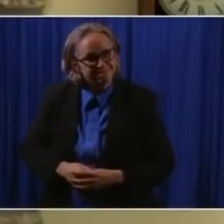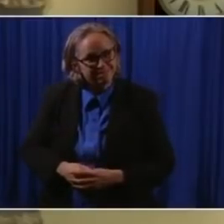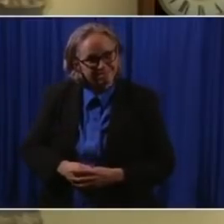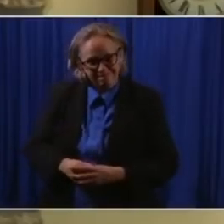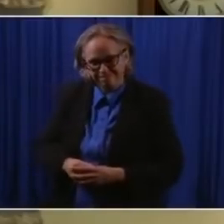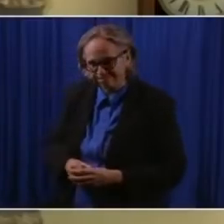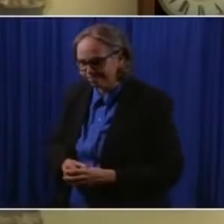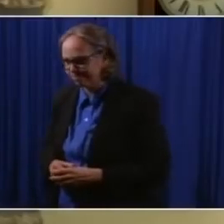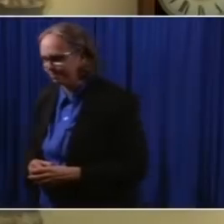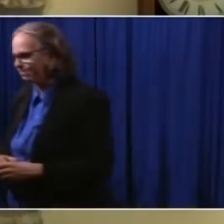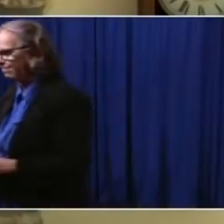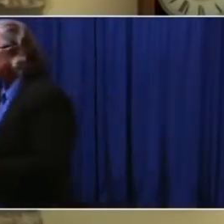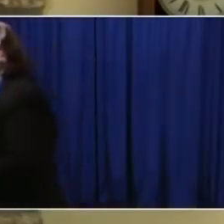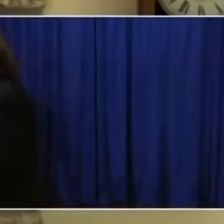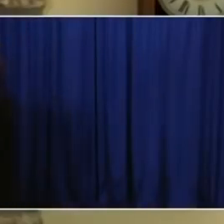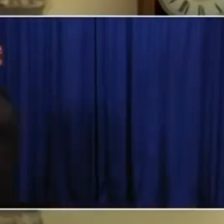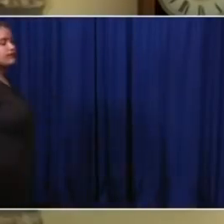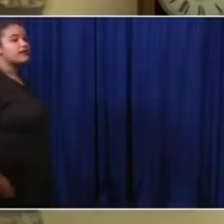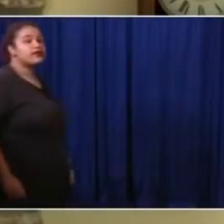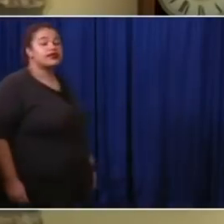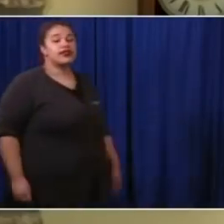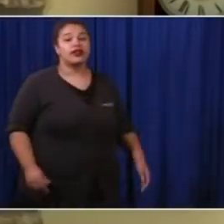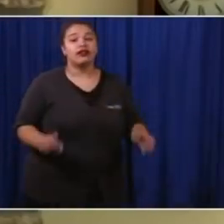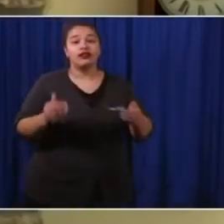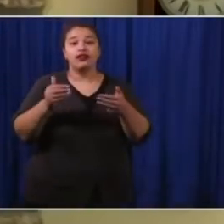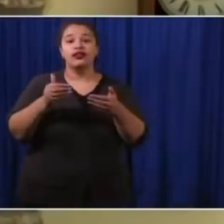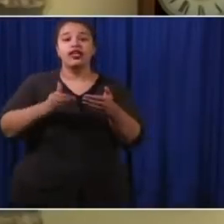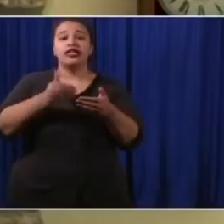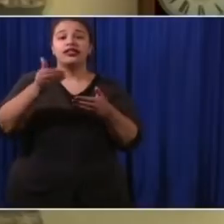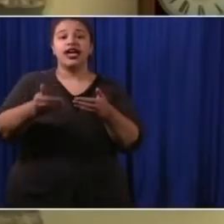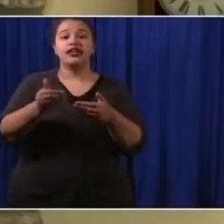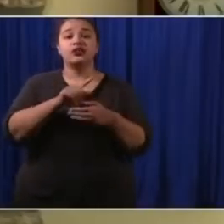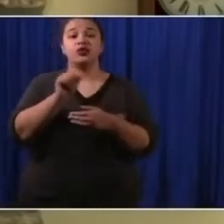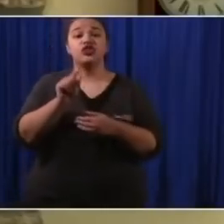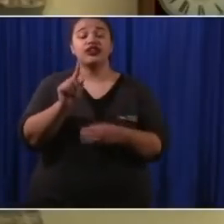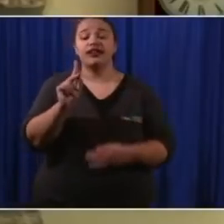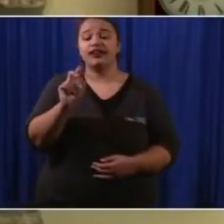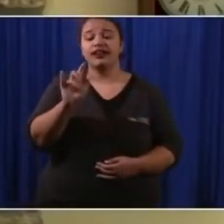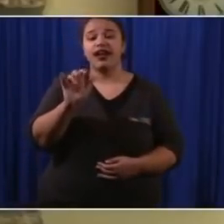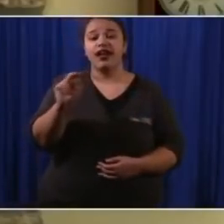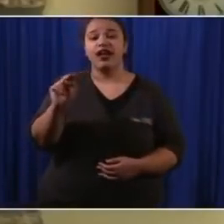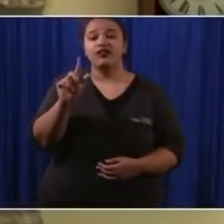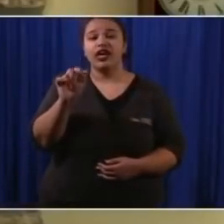Next question is from Kevin Landers at WBNS in Columbus.